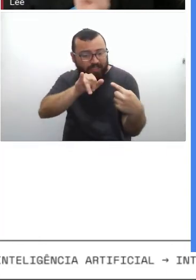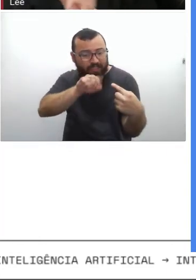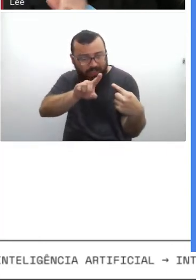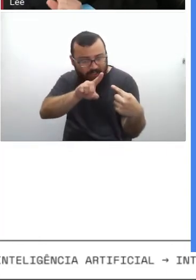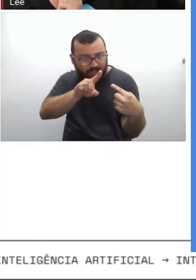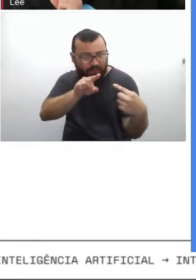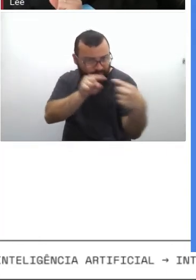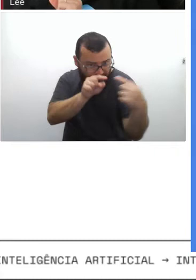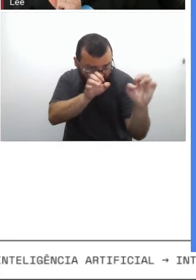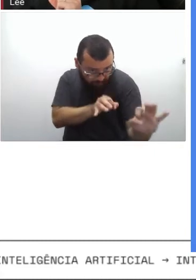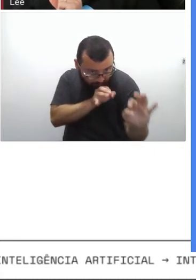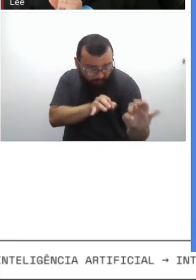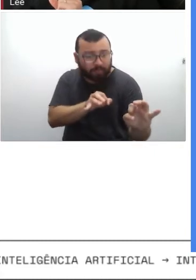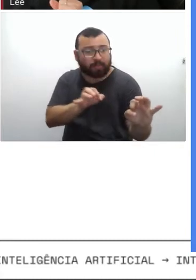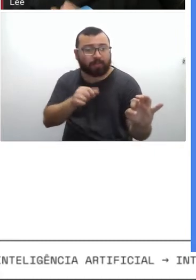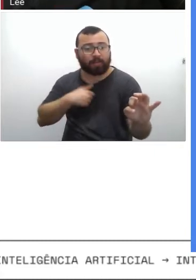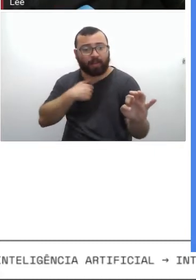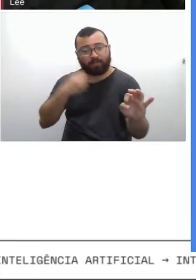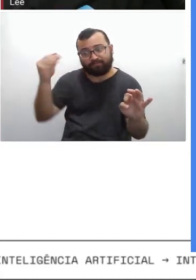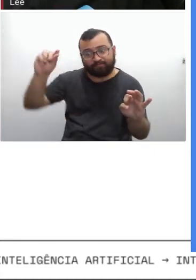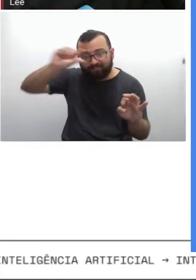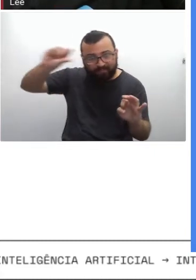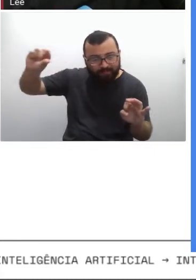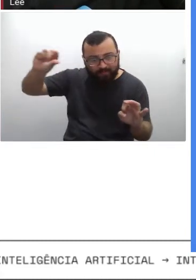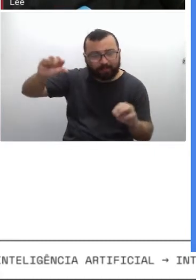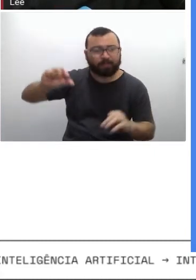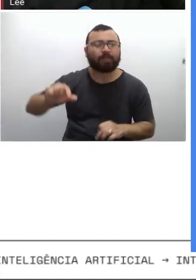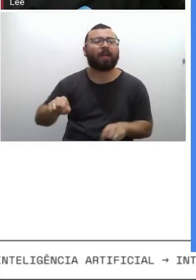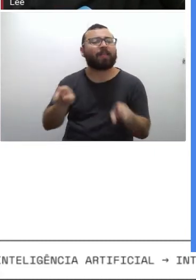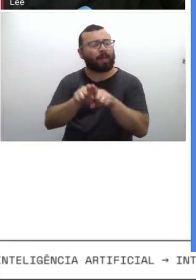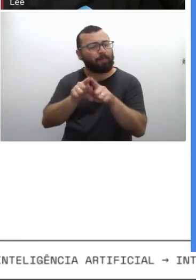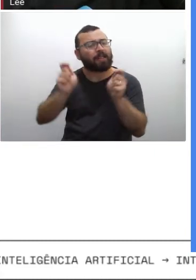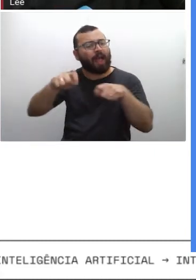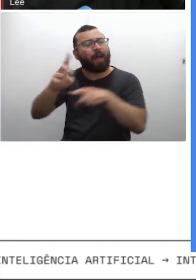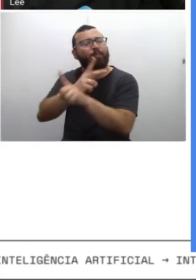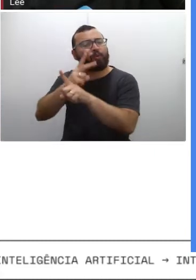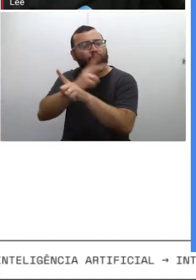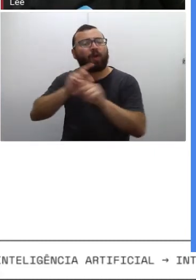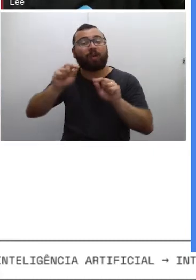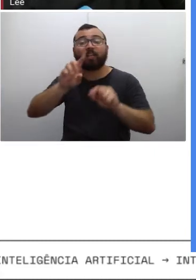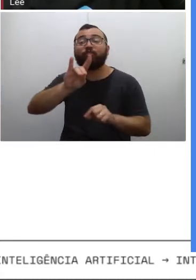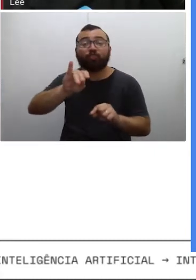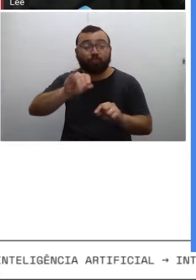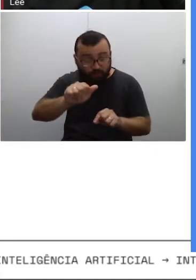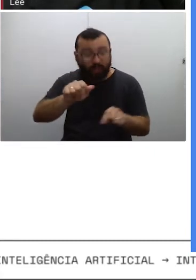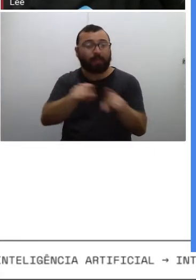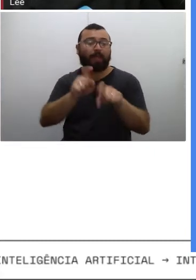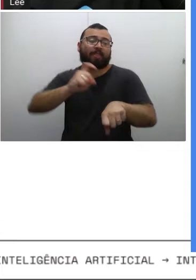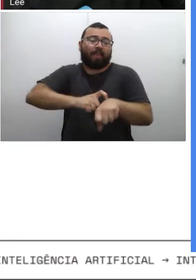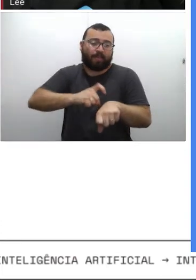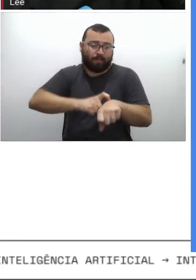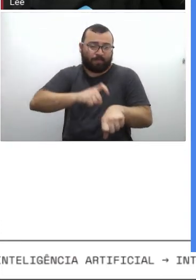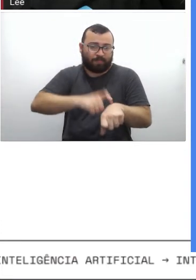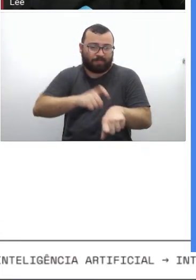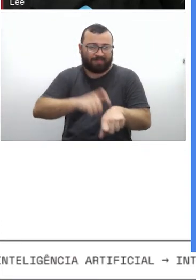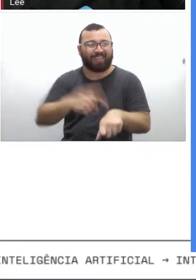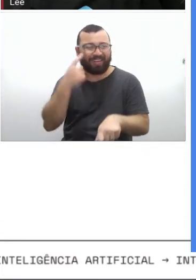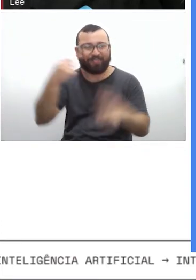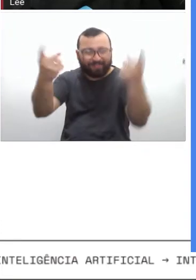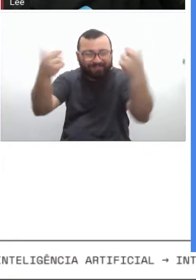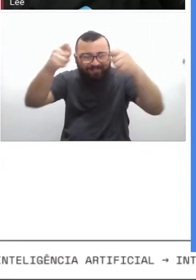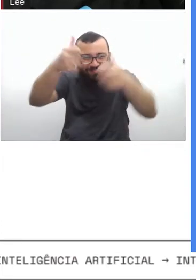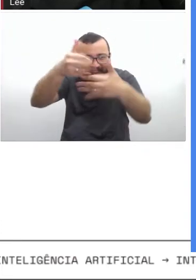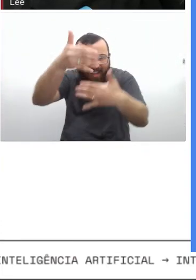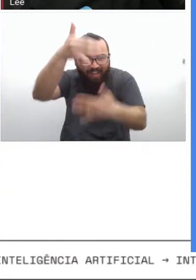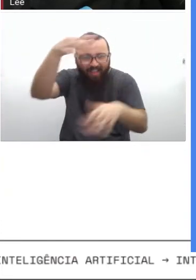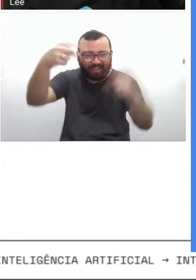session ID, and that I wrote this here, and then sort on date and time. And when you do that, you'll get the transcript, as what you